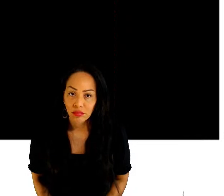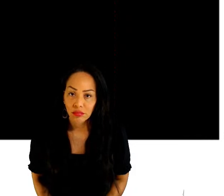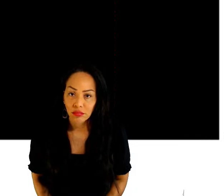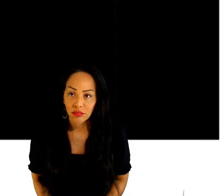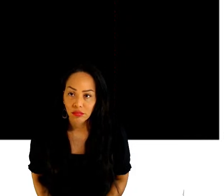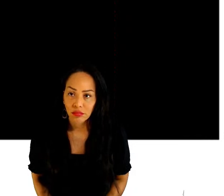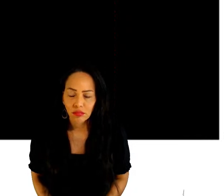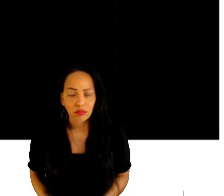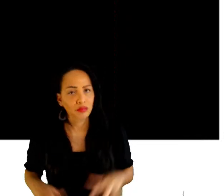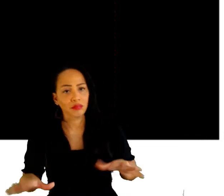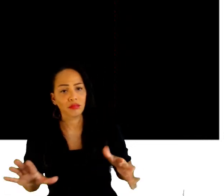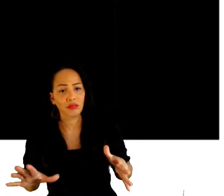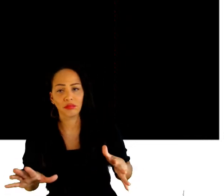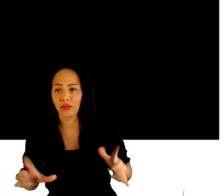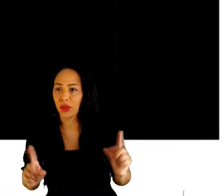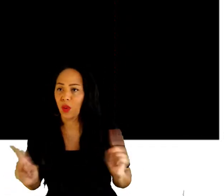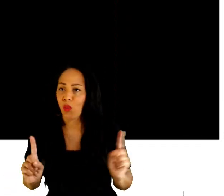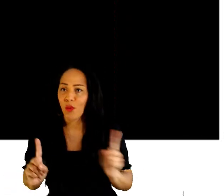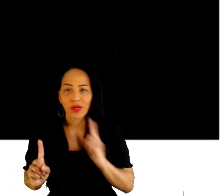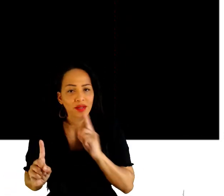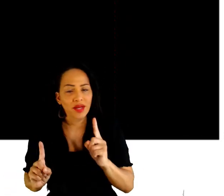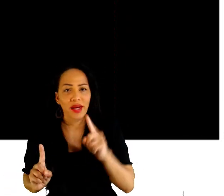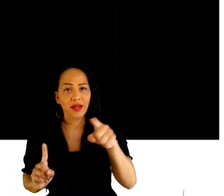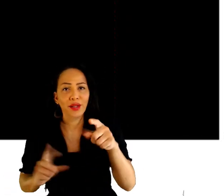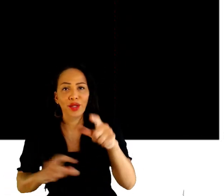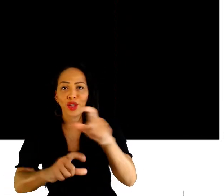there we are. What was I saying about computers crashing?